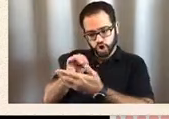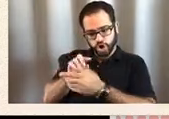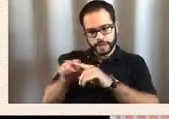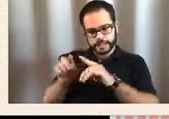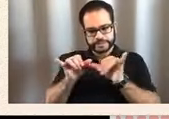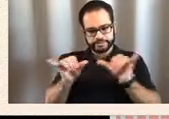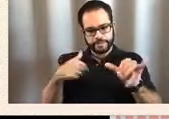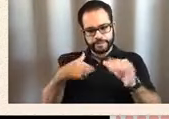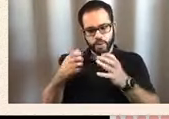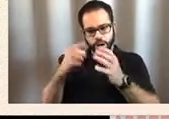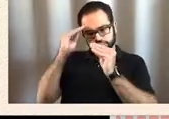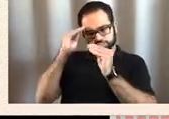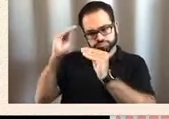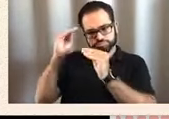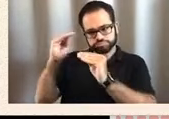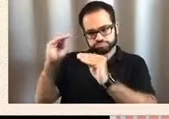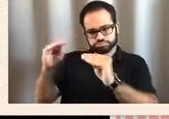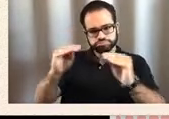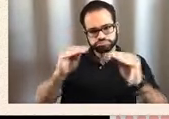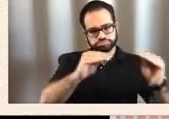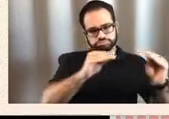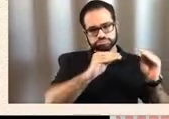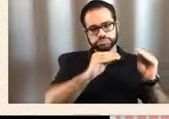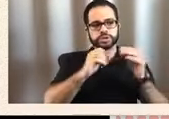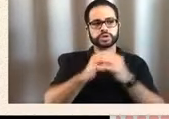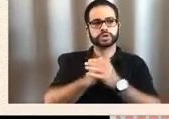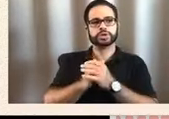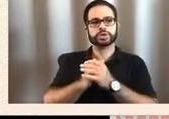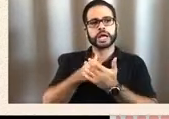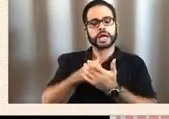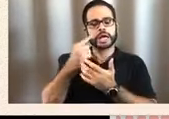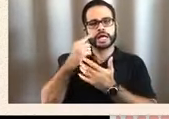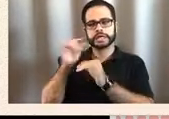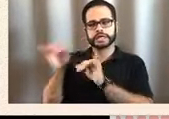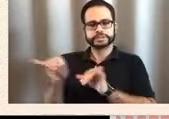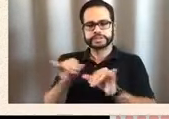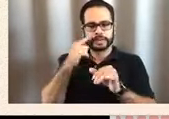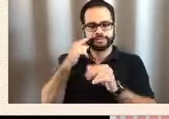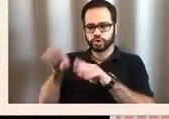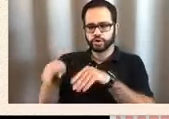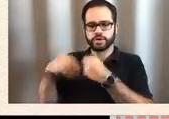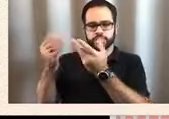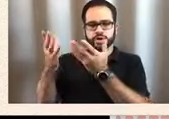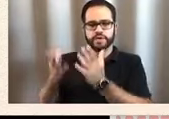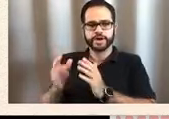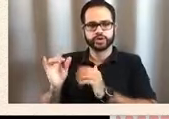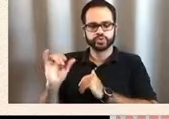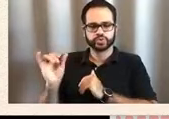time. And I think the same goes for the provider as well.